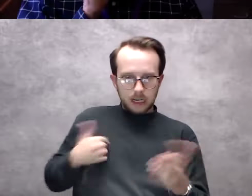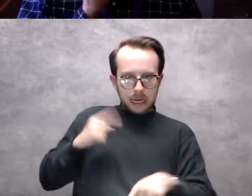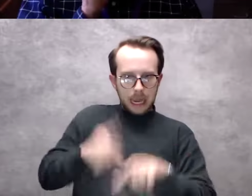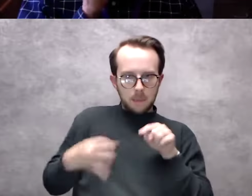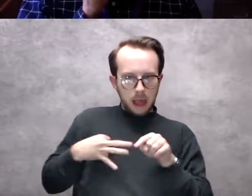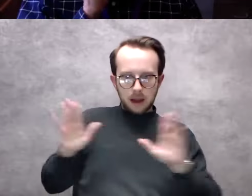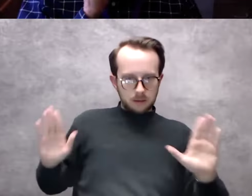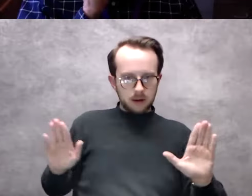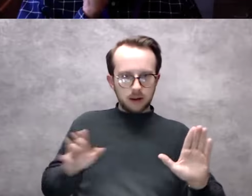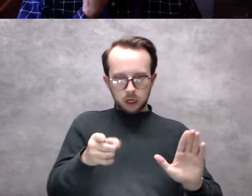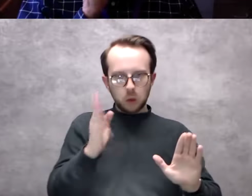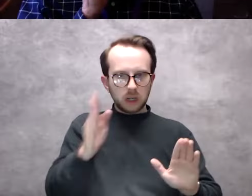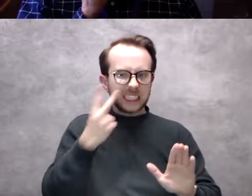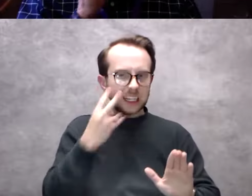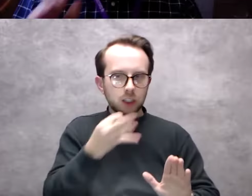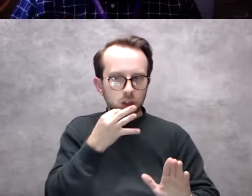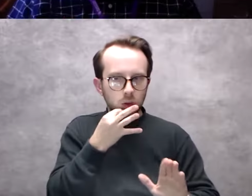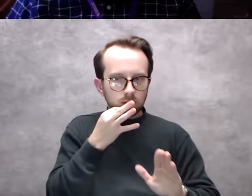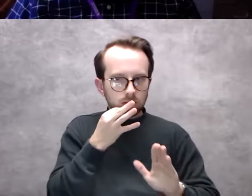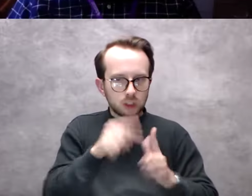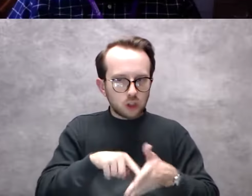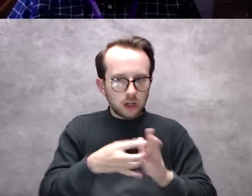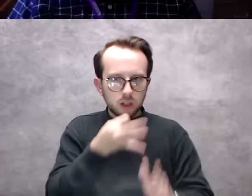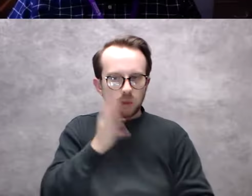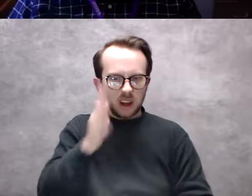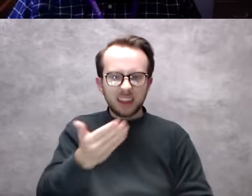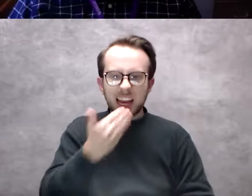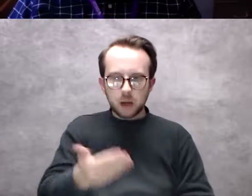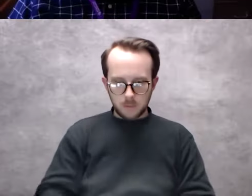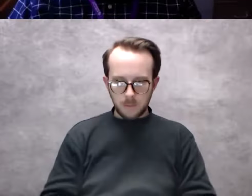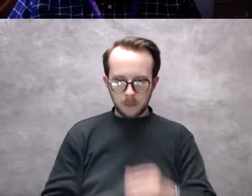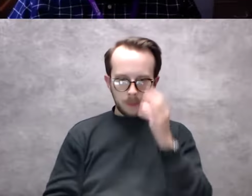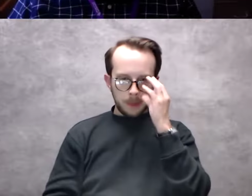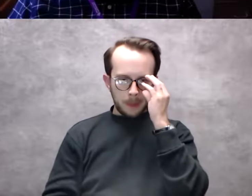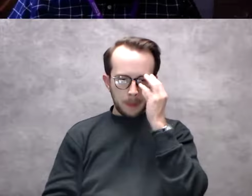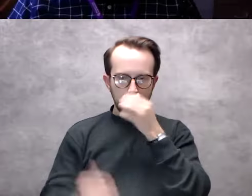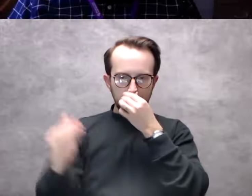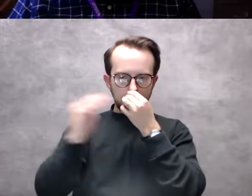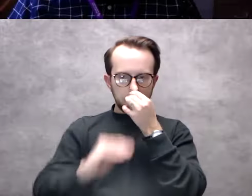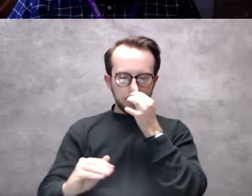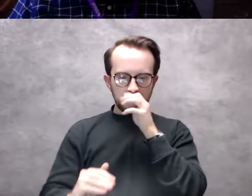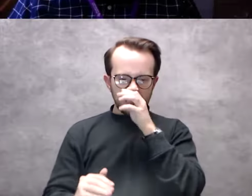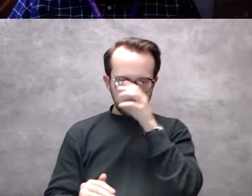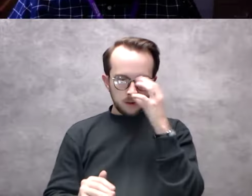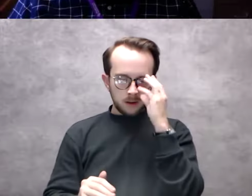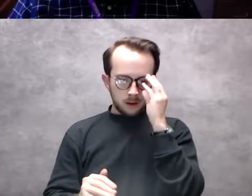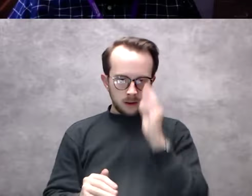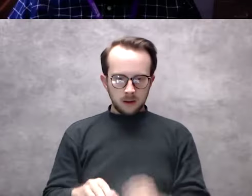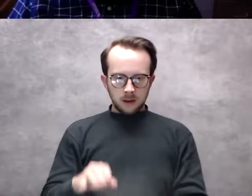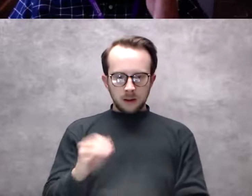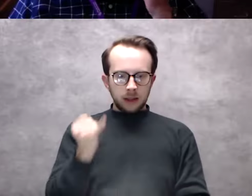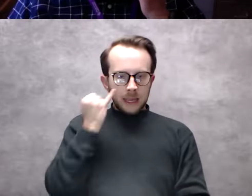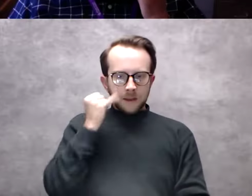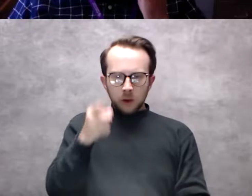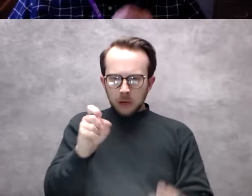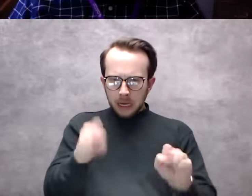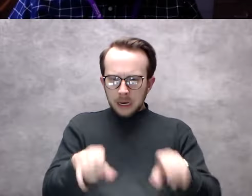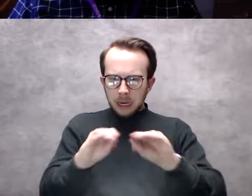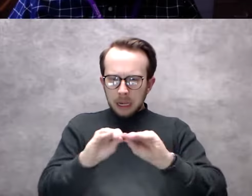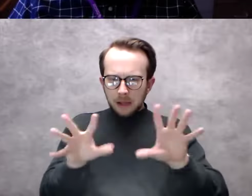see it. It will be coming. So thanks for that question. Okay, the next question is asking if you can clarify a little bit